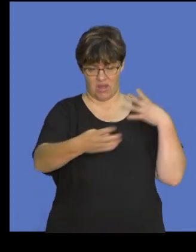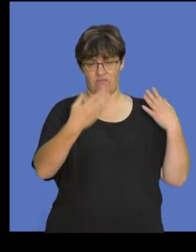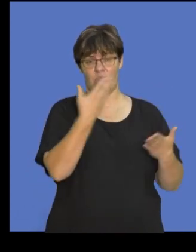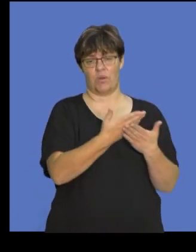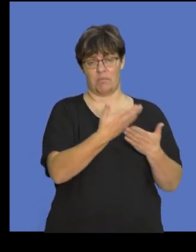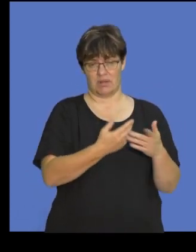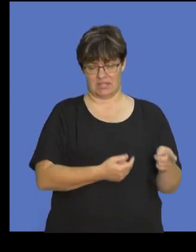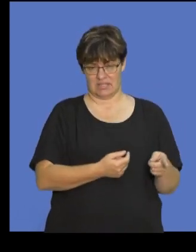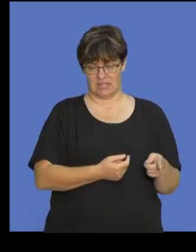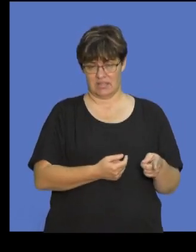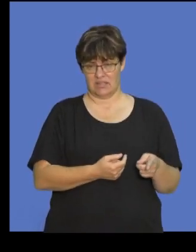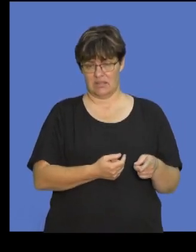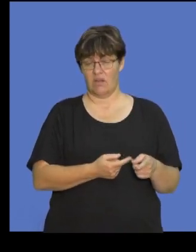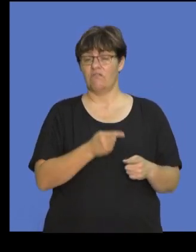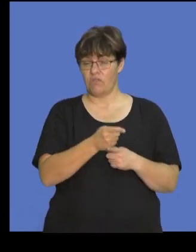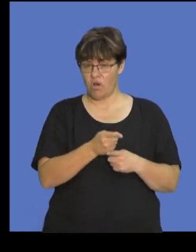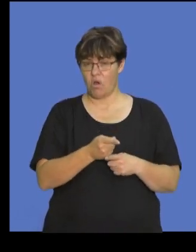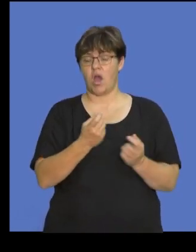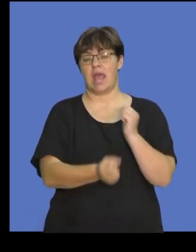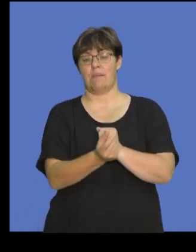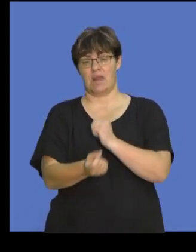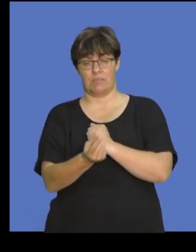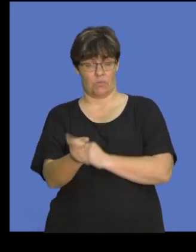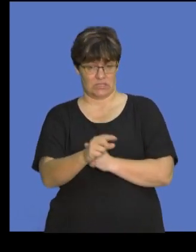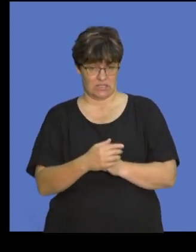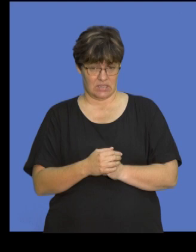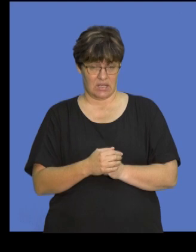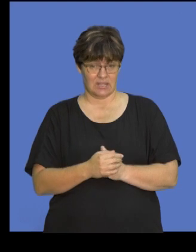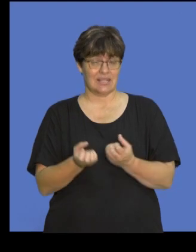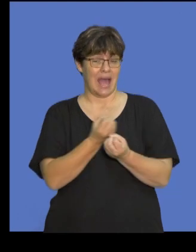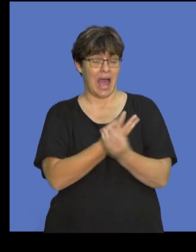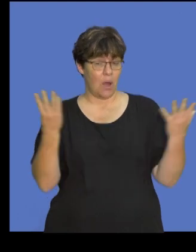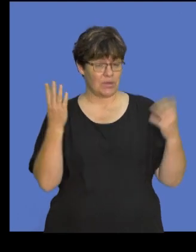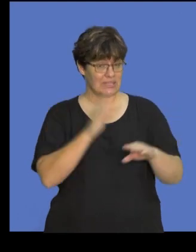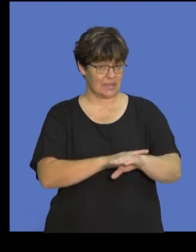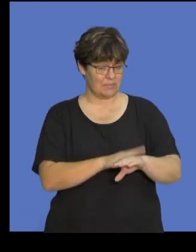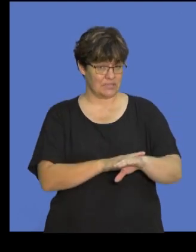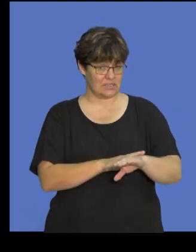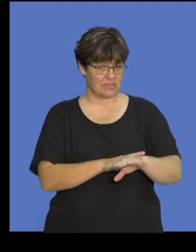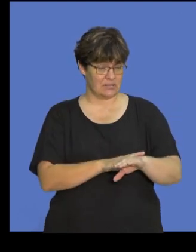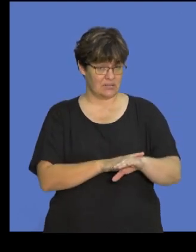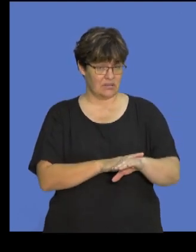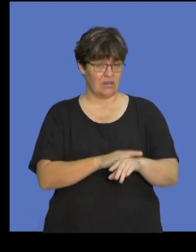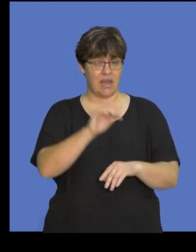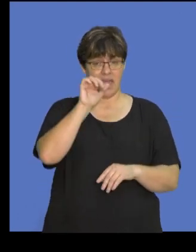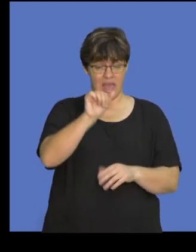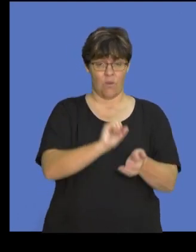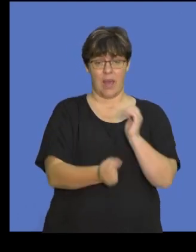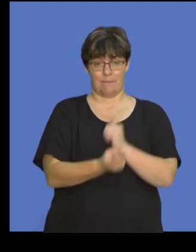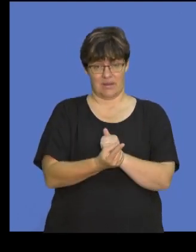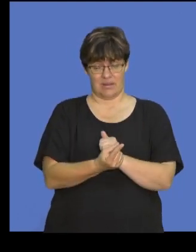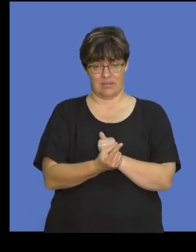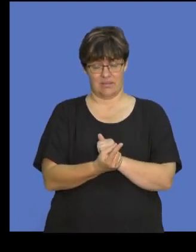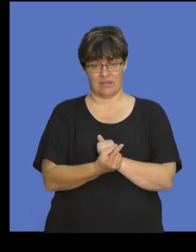the formula for probability of a particular thing happening as the number of times